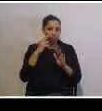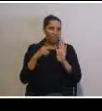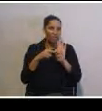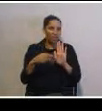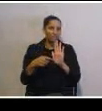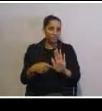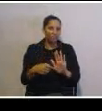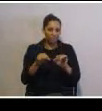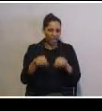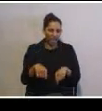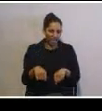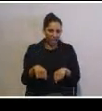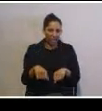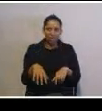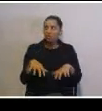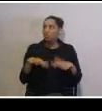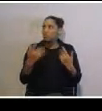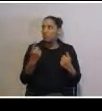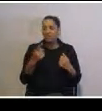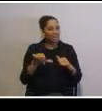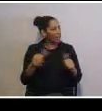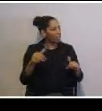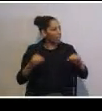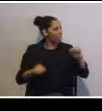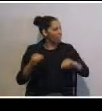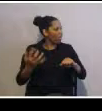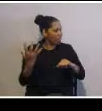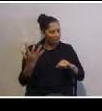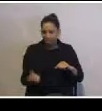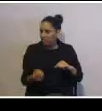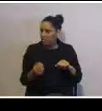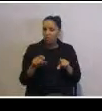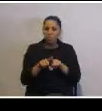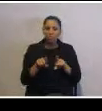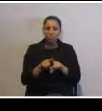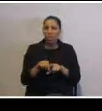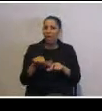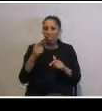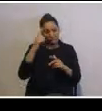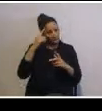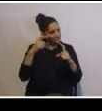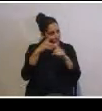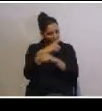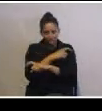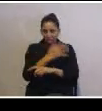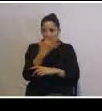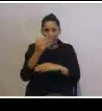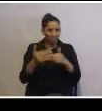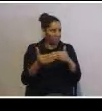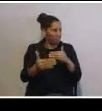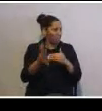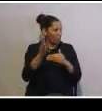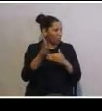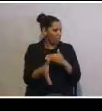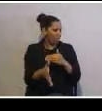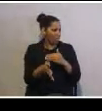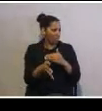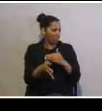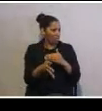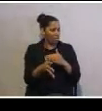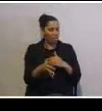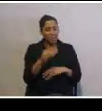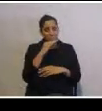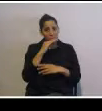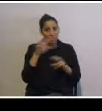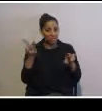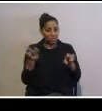So that's another dilemma or another conundrum that we might be going towards. When ESCOM is